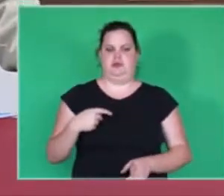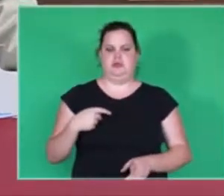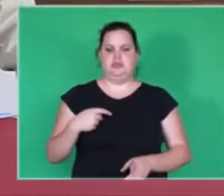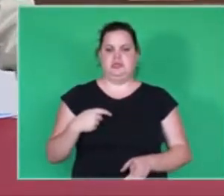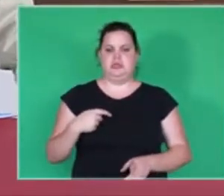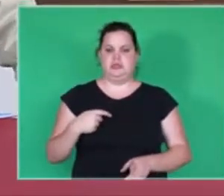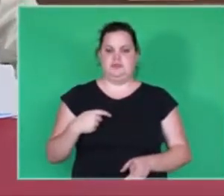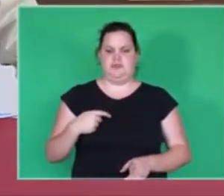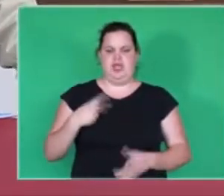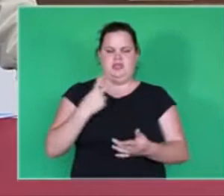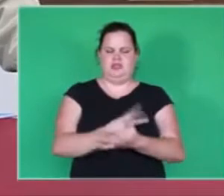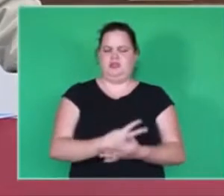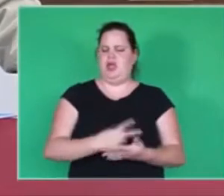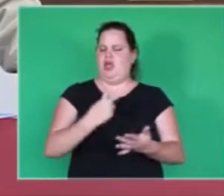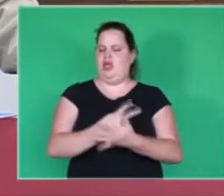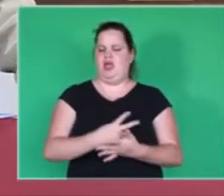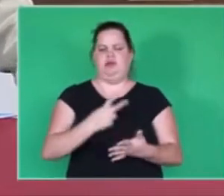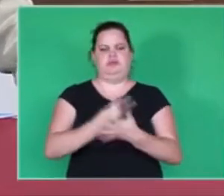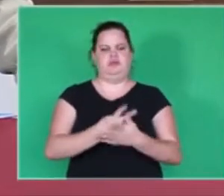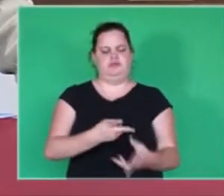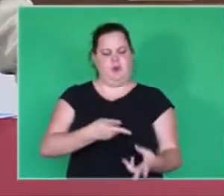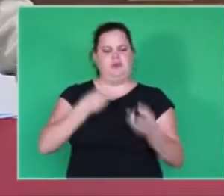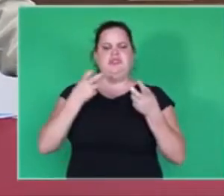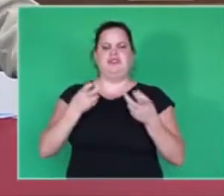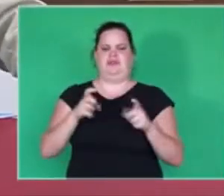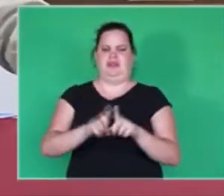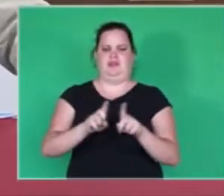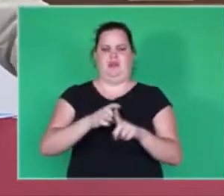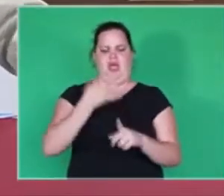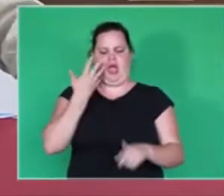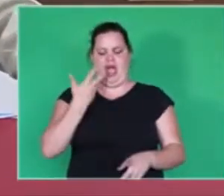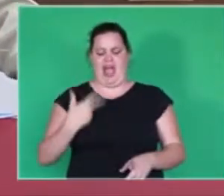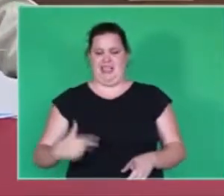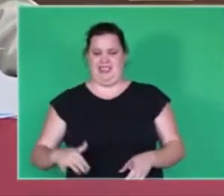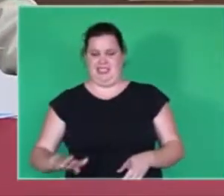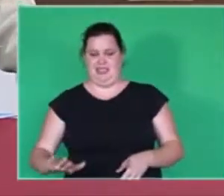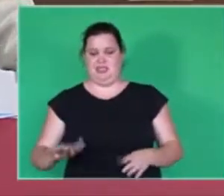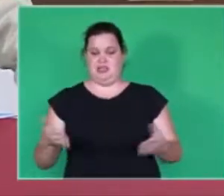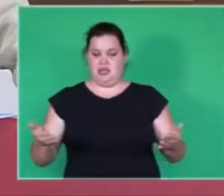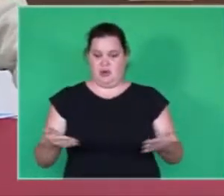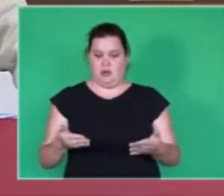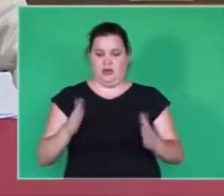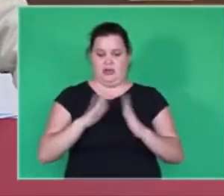hear a lot about this. The children that are going into school,